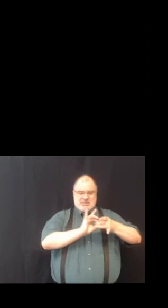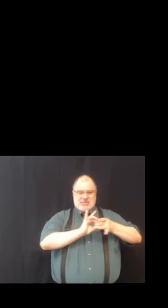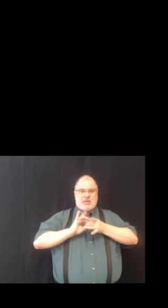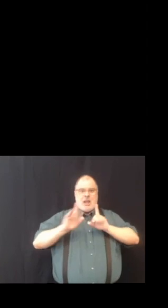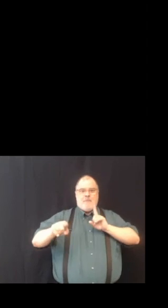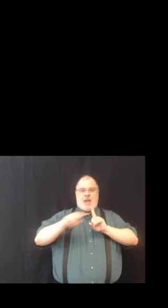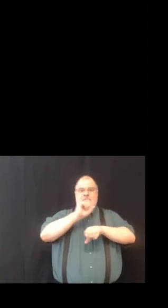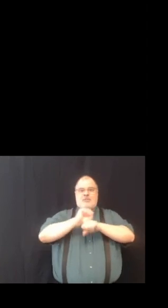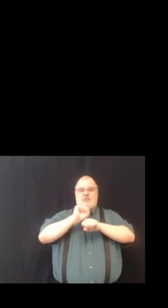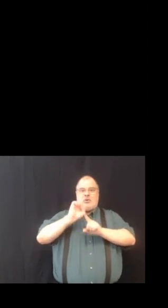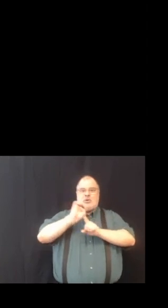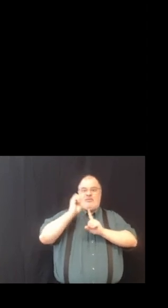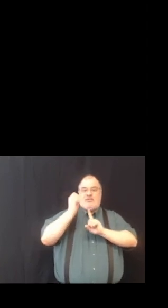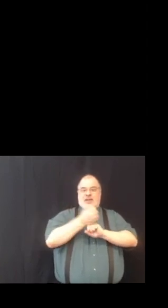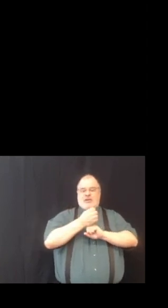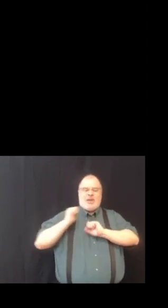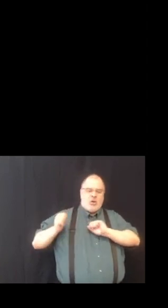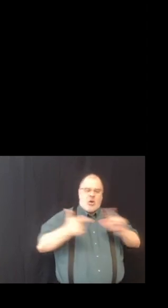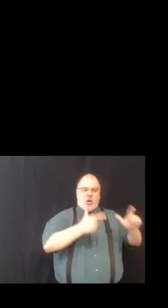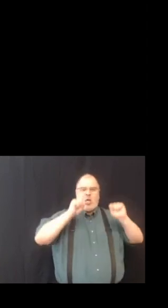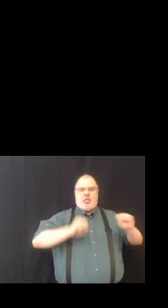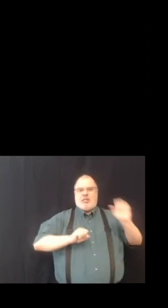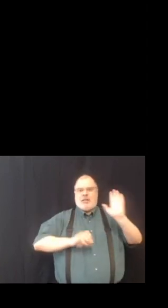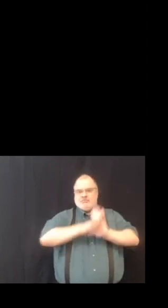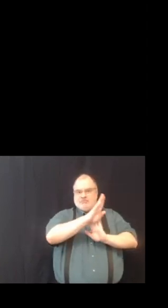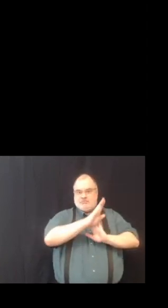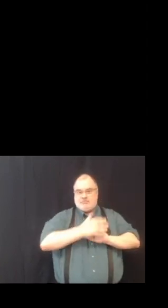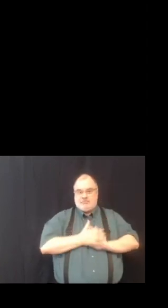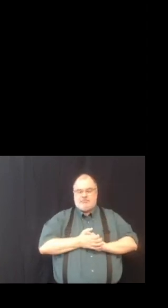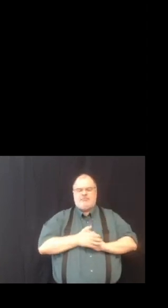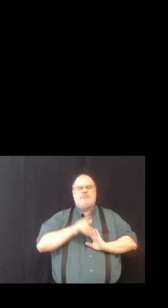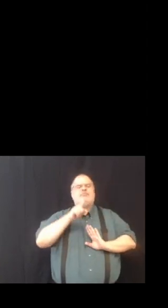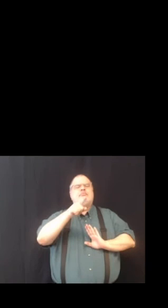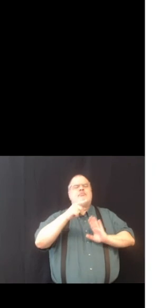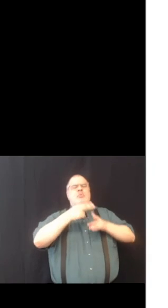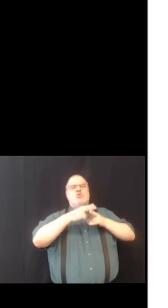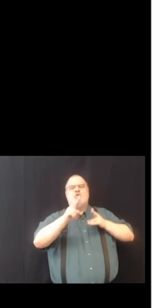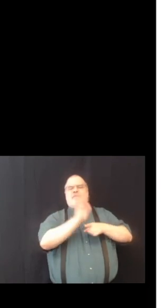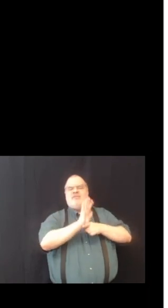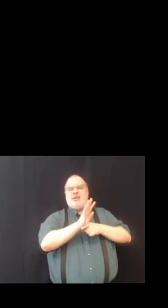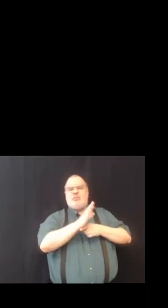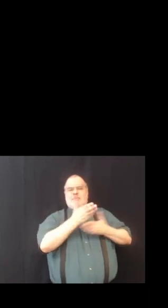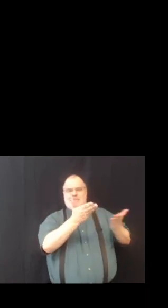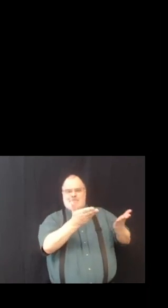environment where everyone can excel. We have prepared a short video for your viewing.